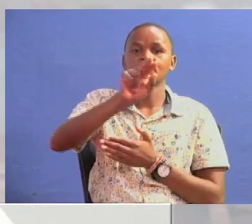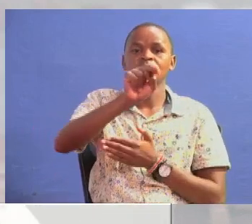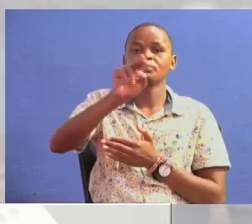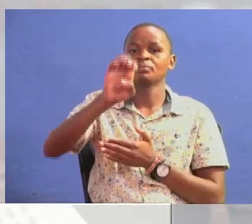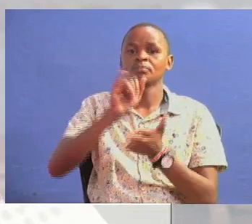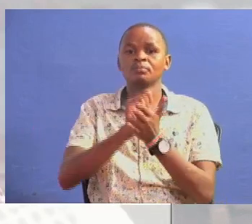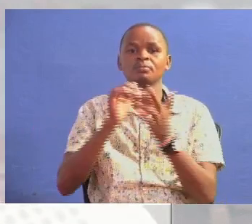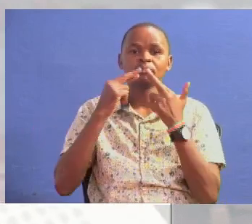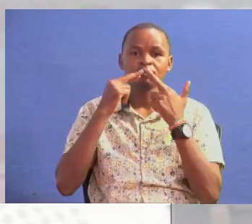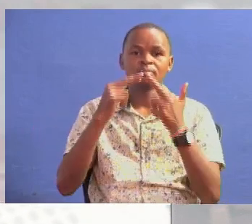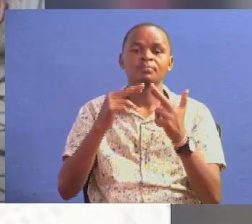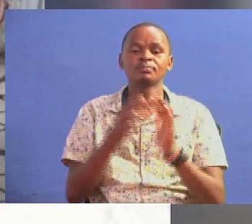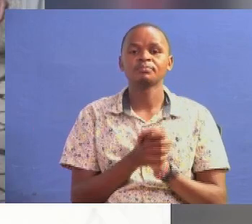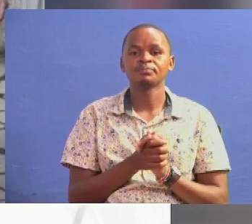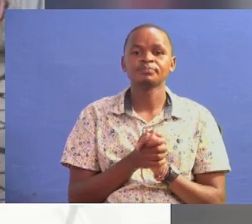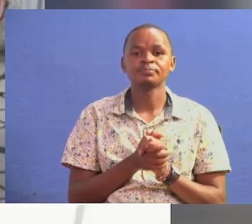has that report.